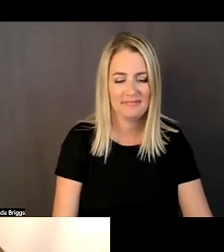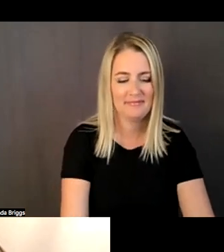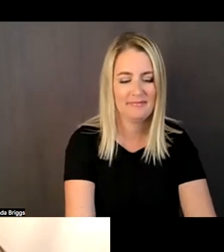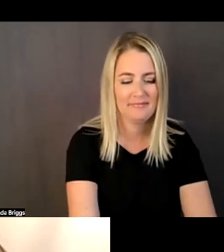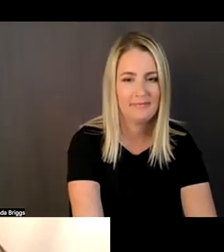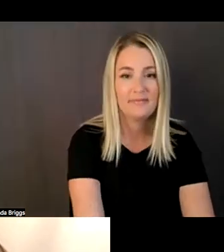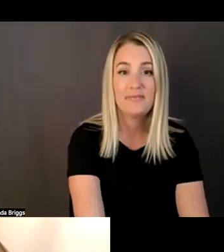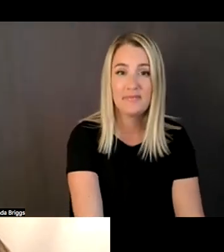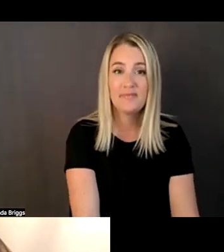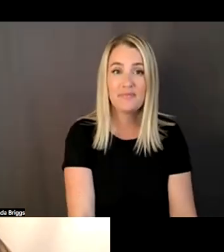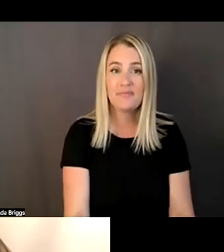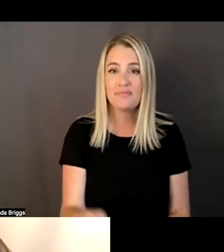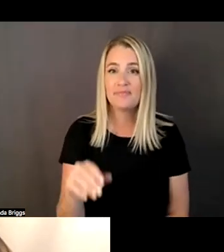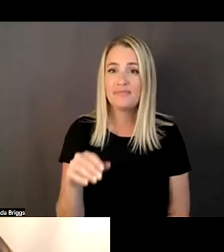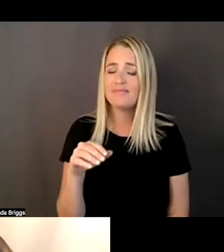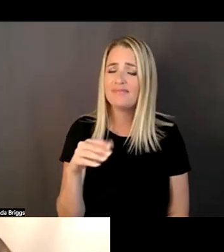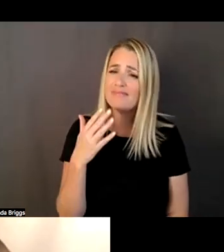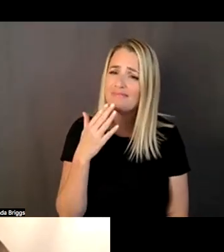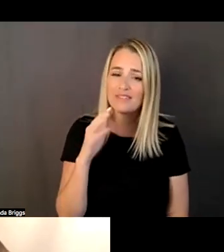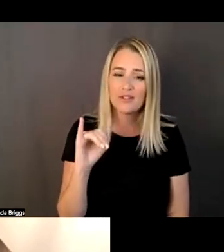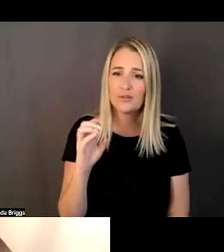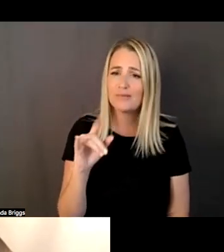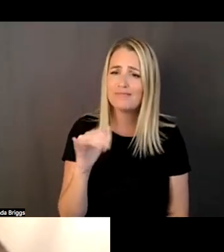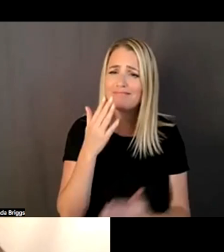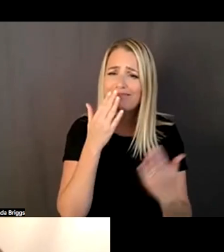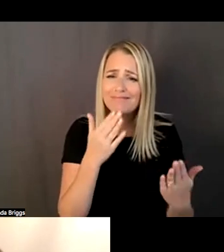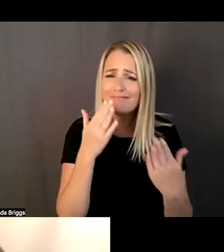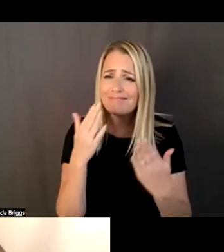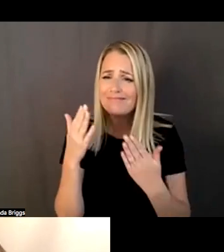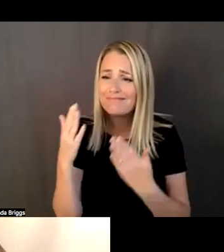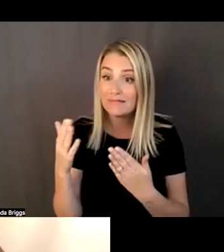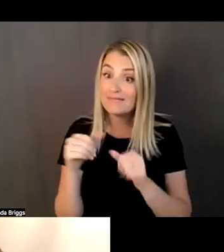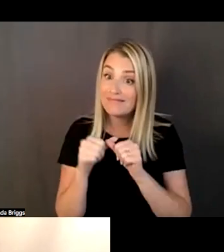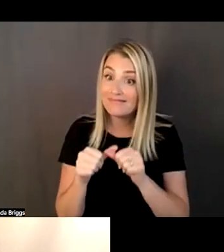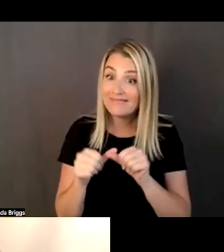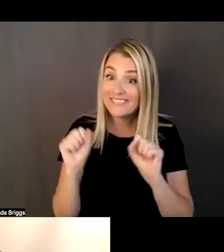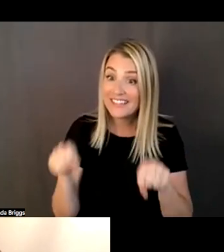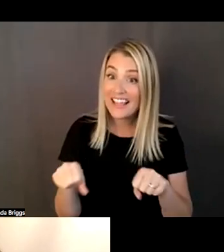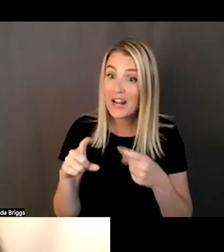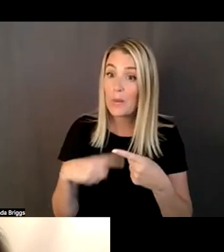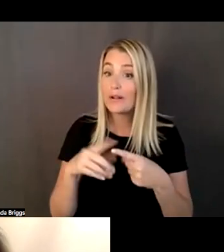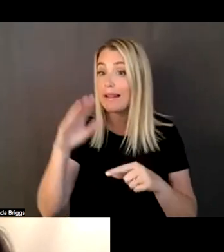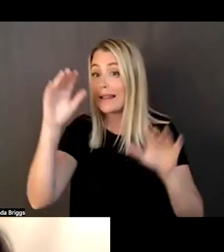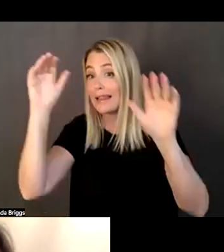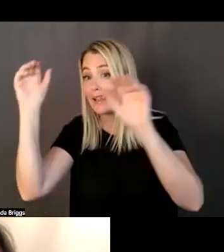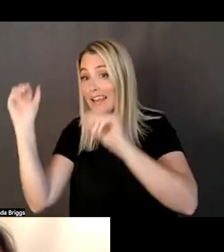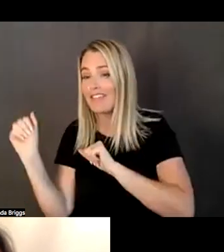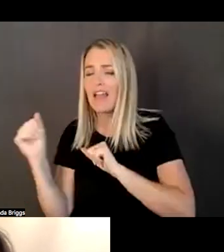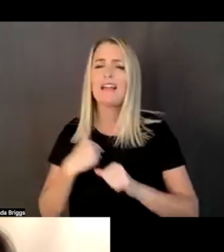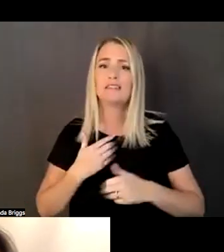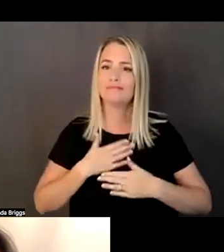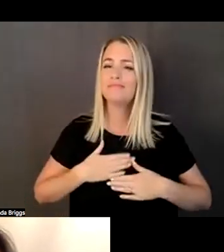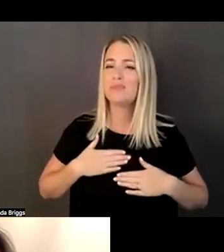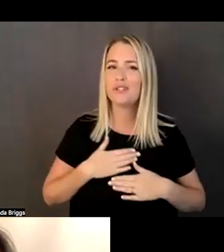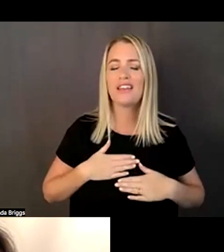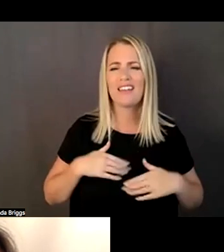So real. Thank you all for your checkouts in the chat. Keep it coming as we're heading out. I'm also really appreciating the